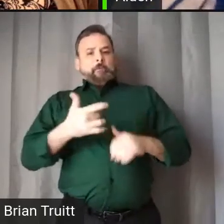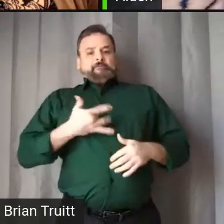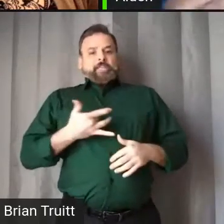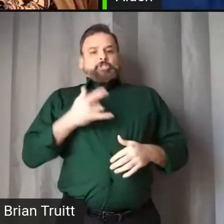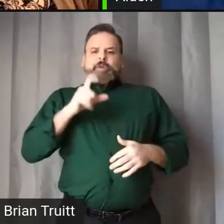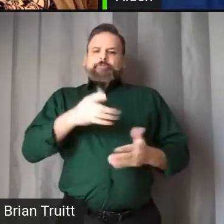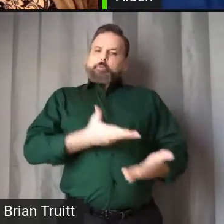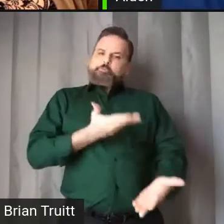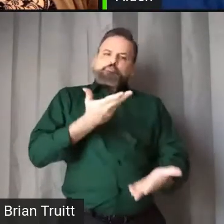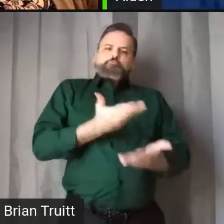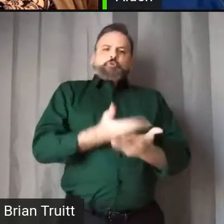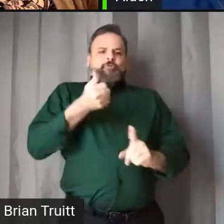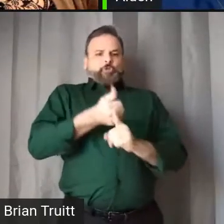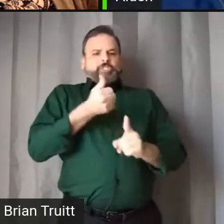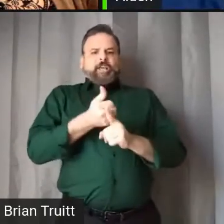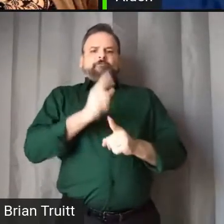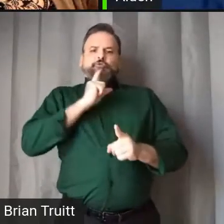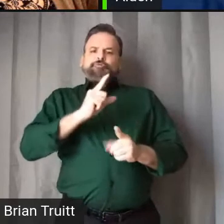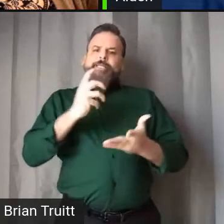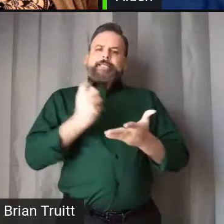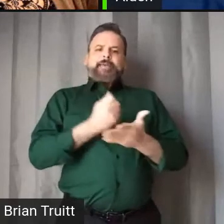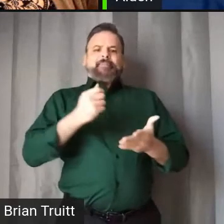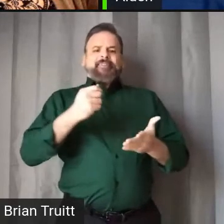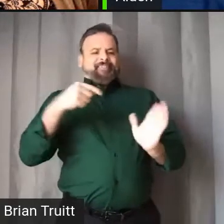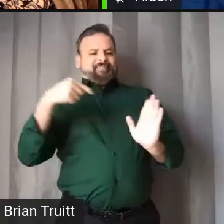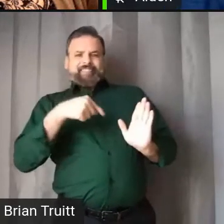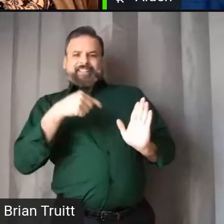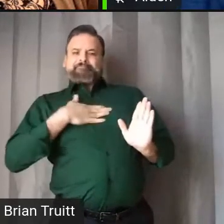claim parts of your identity.